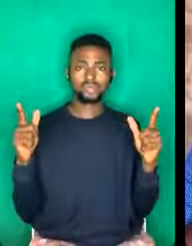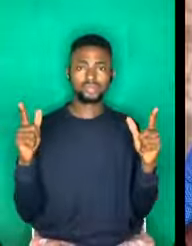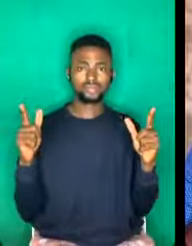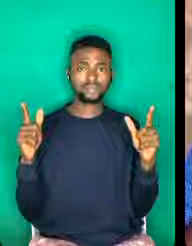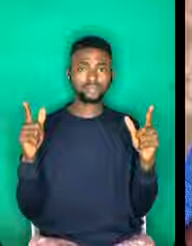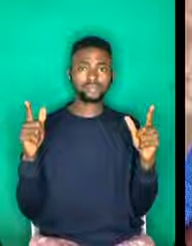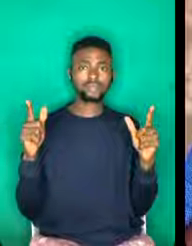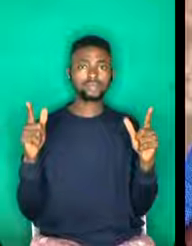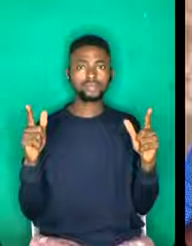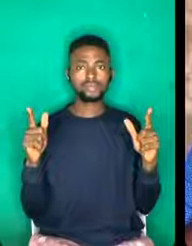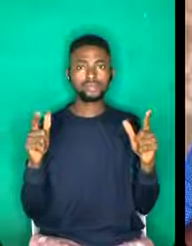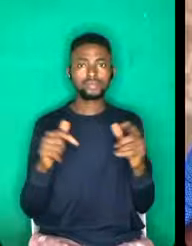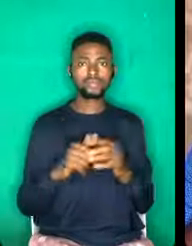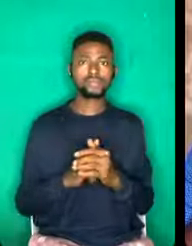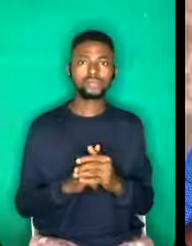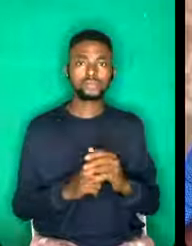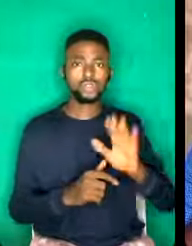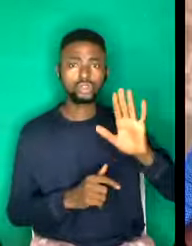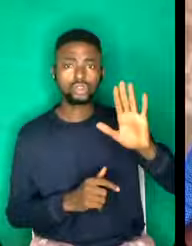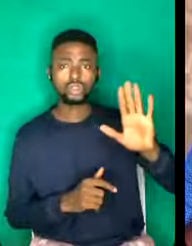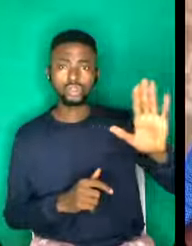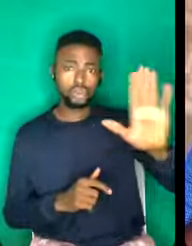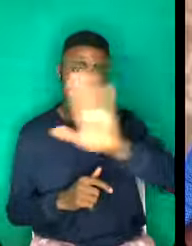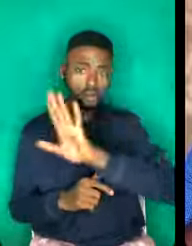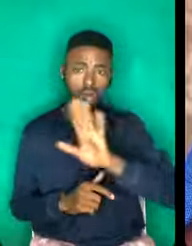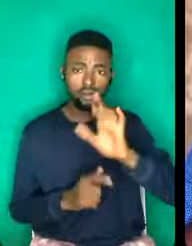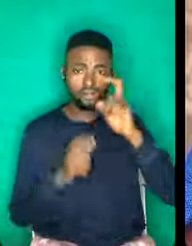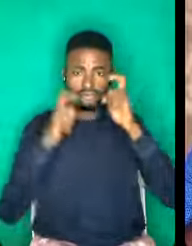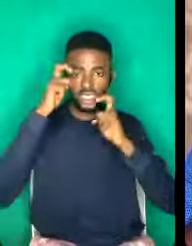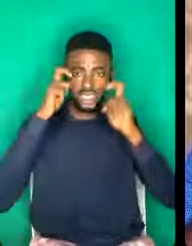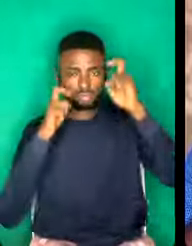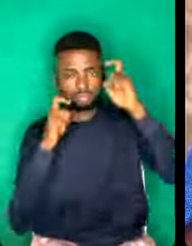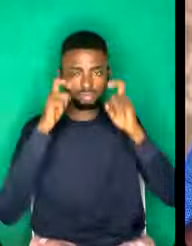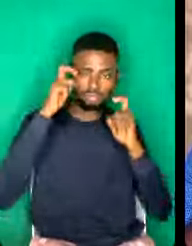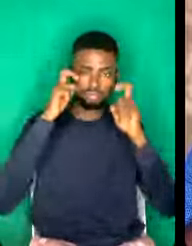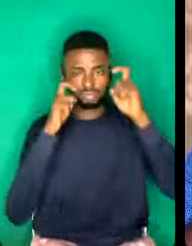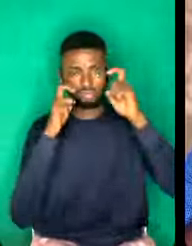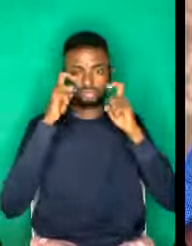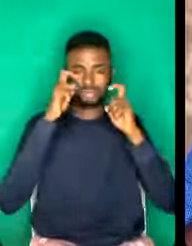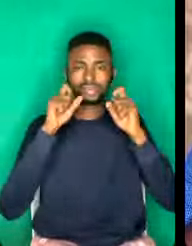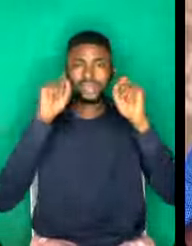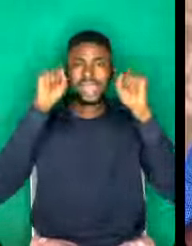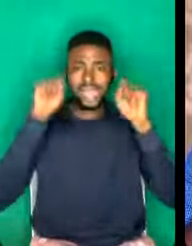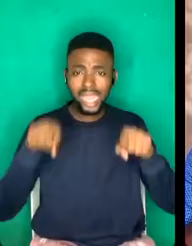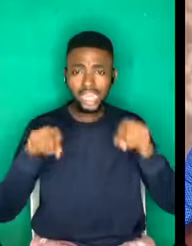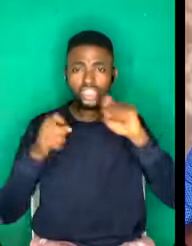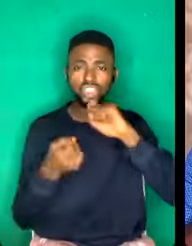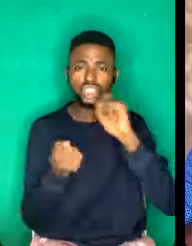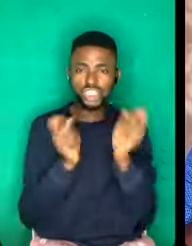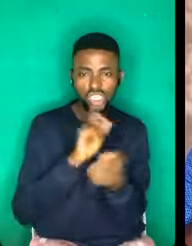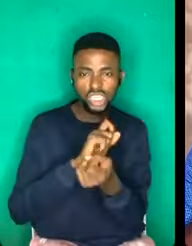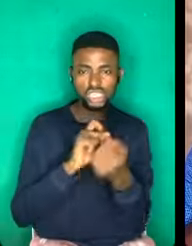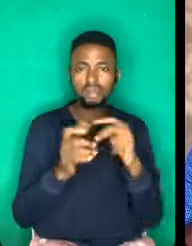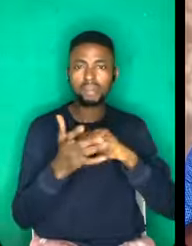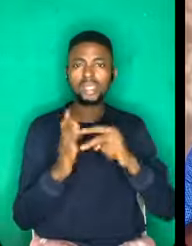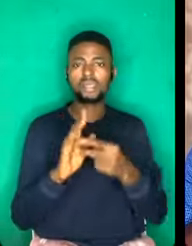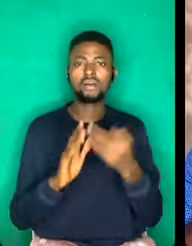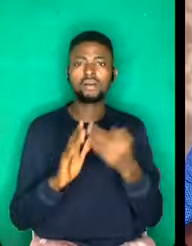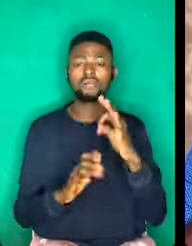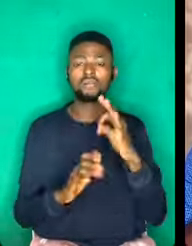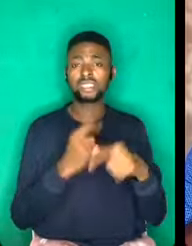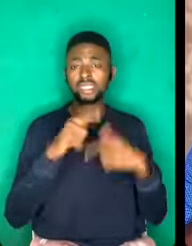your facial expression can totally change the meaning of a sign.